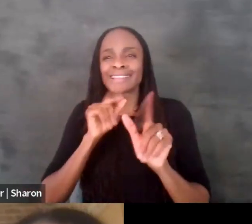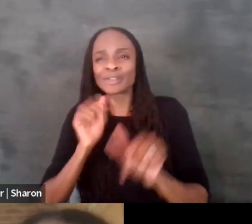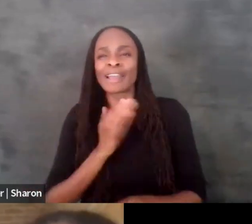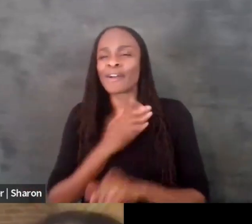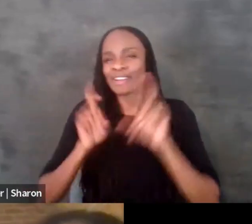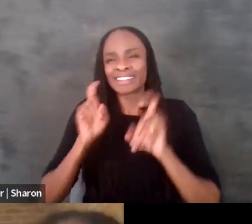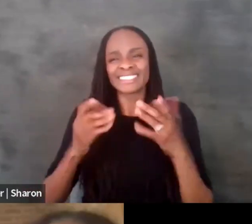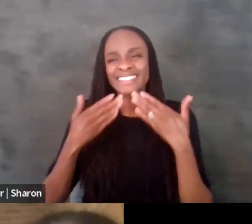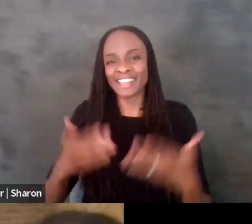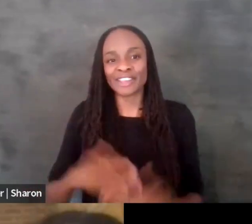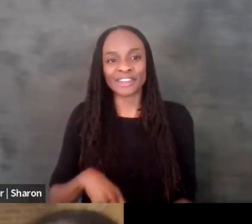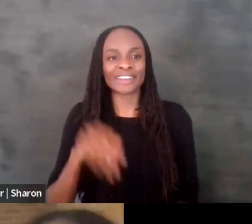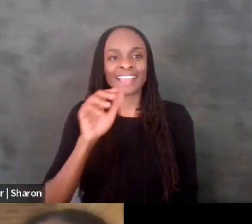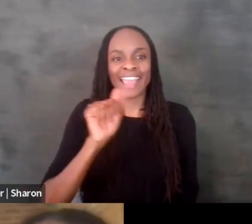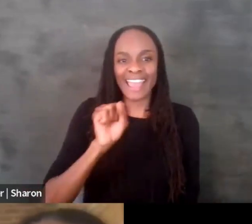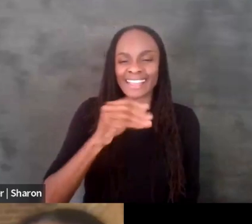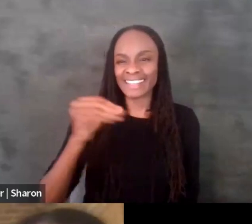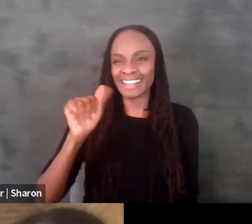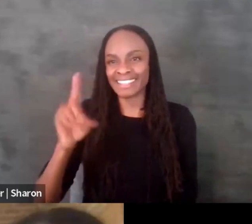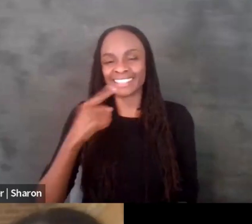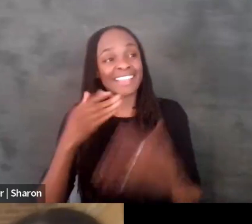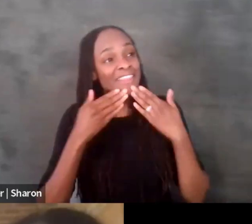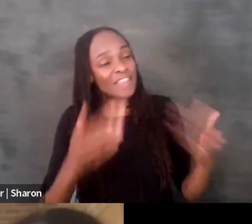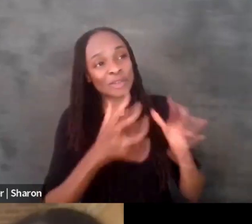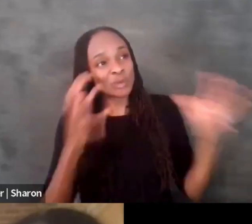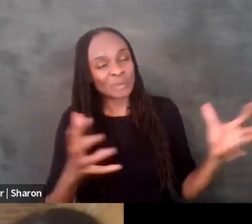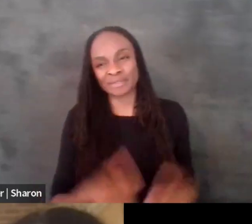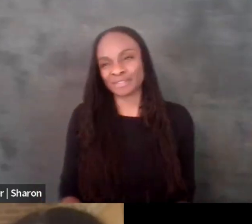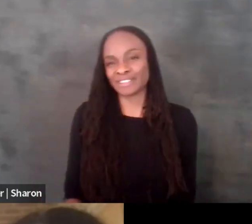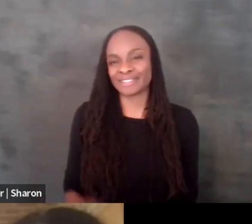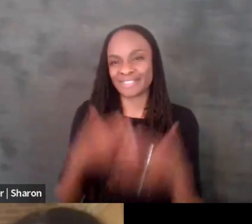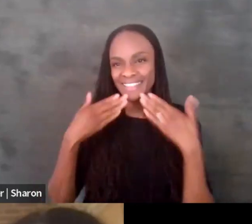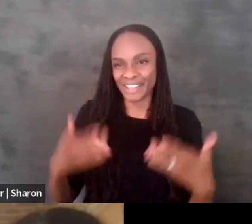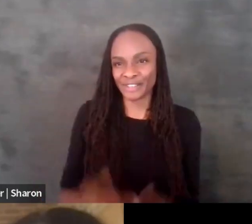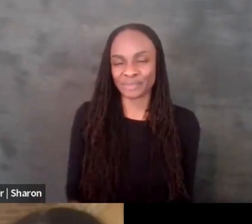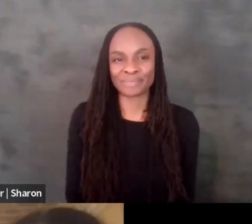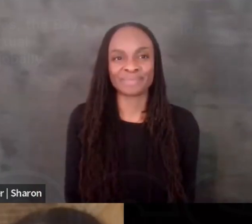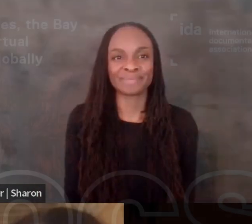you. Thank you so much Thank for you. having us. Thank you, Natalie. Thank you. Thank you.